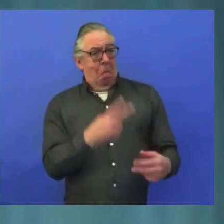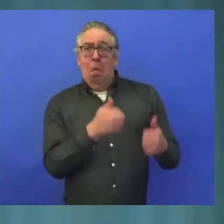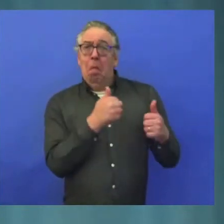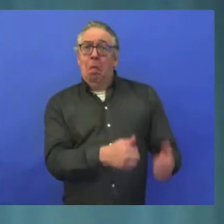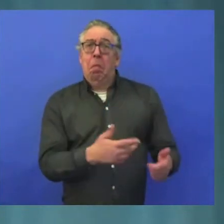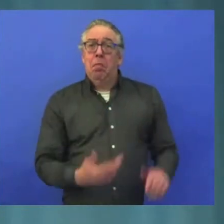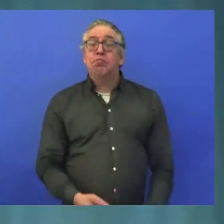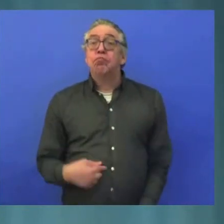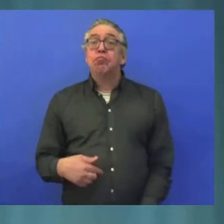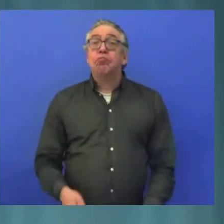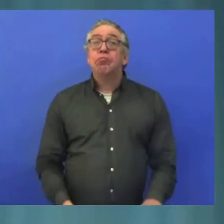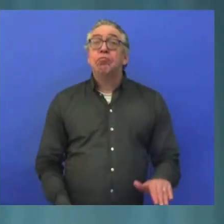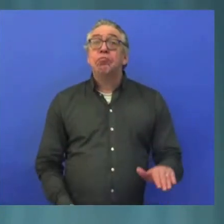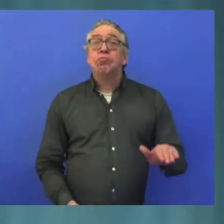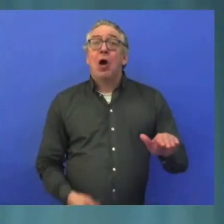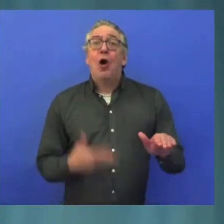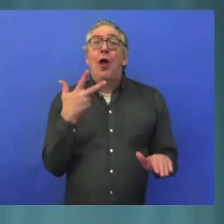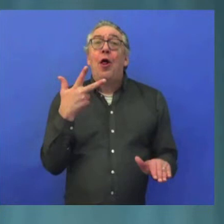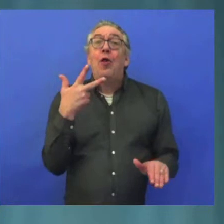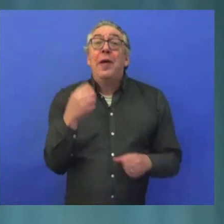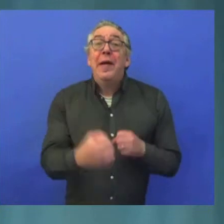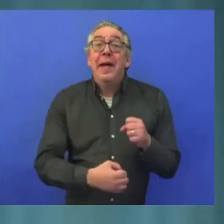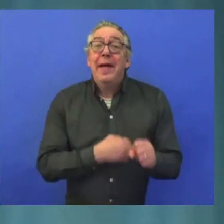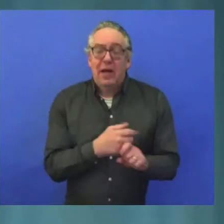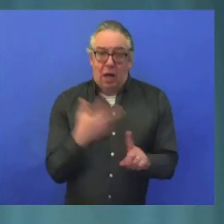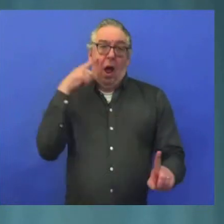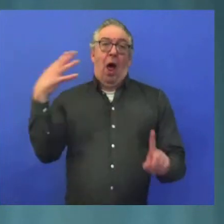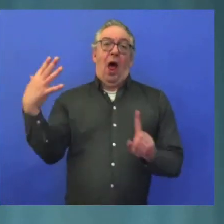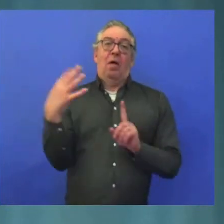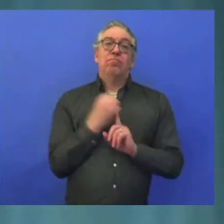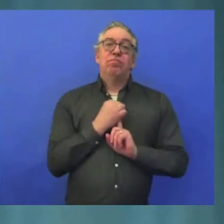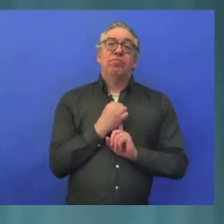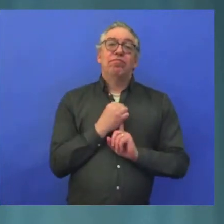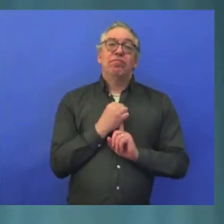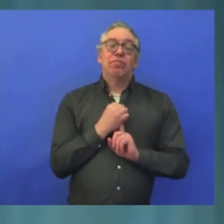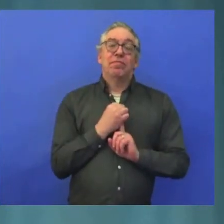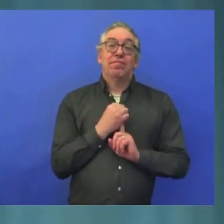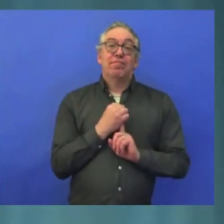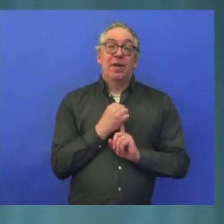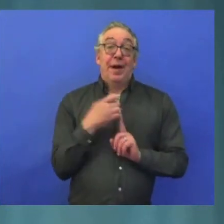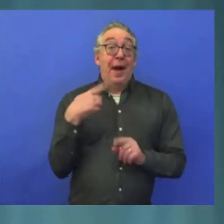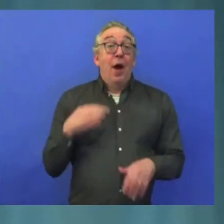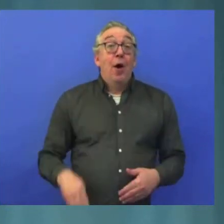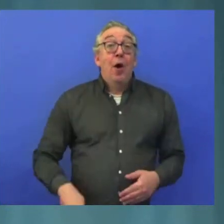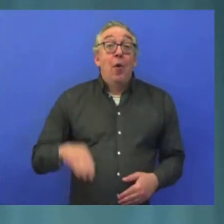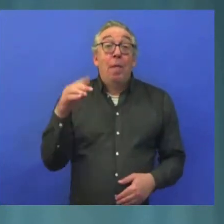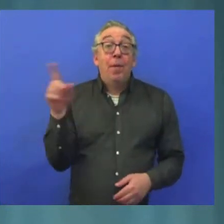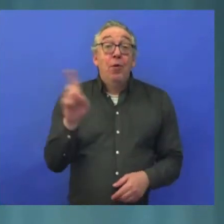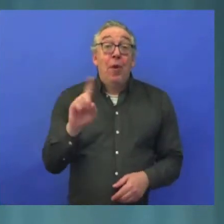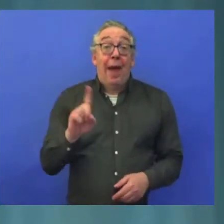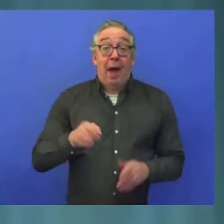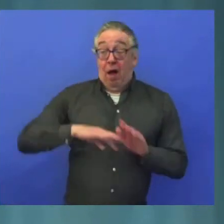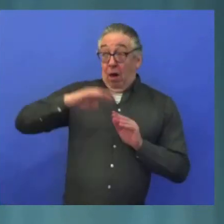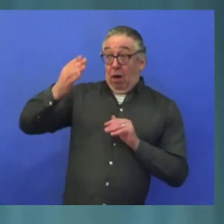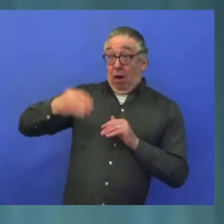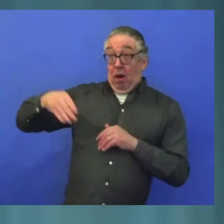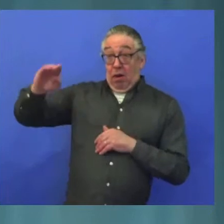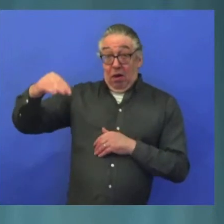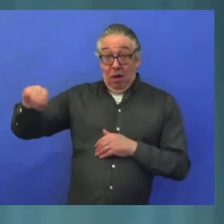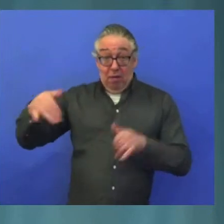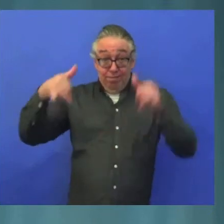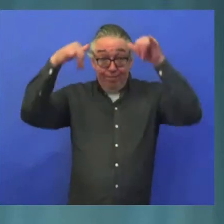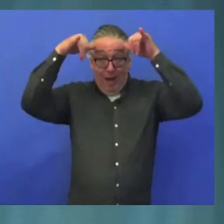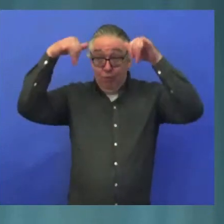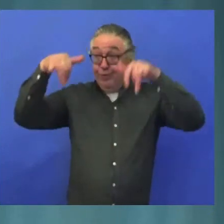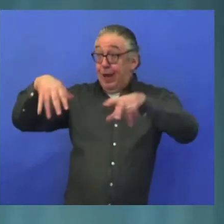the countryside. My parents had a small farm, and I were out there, like to be in